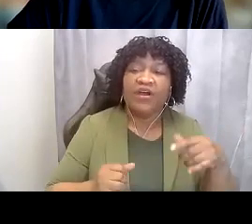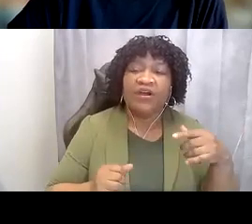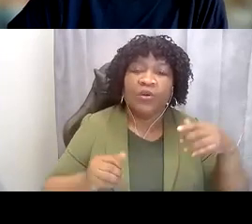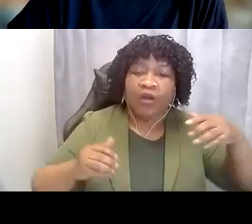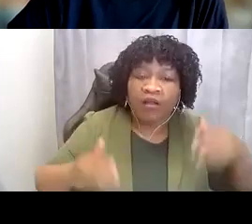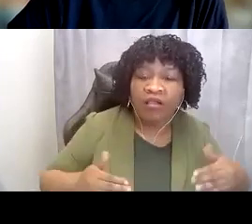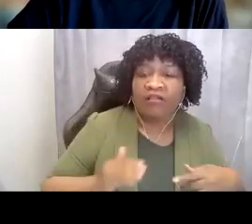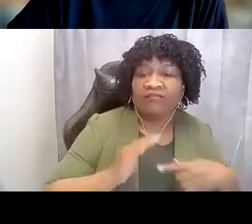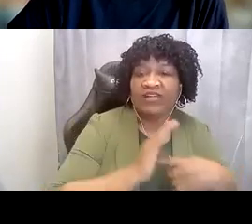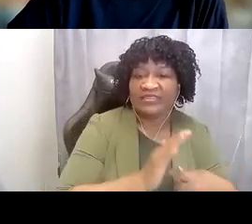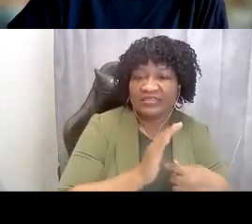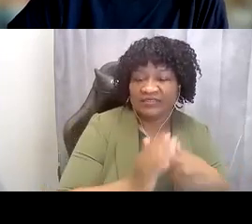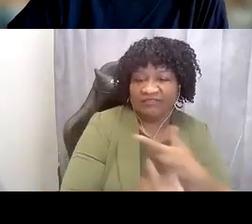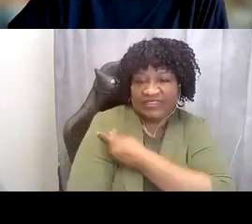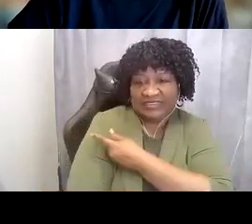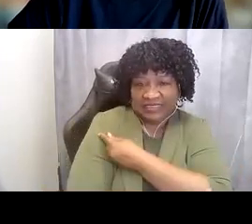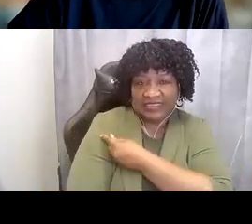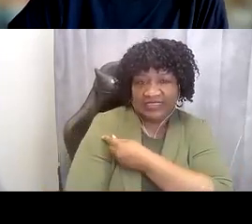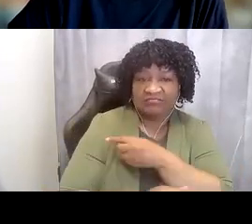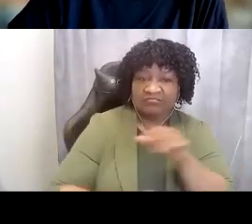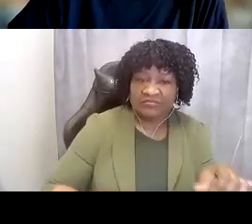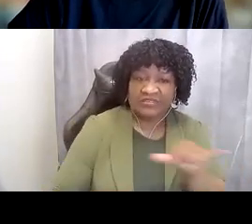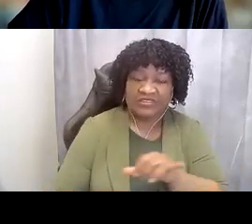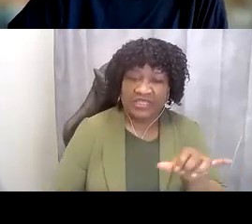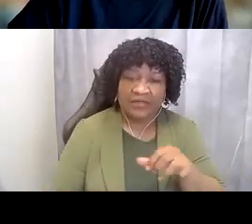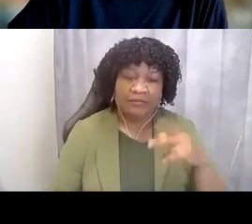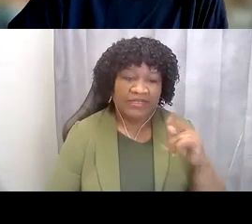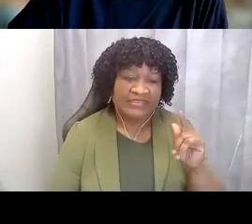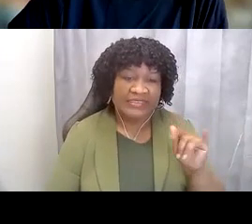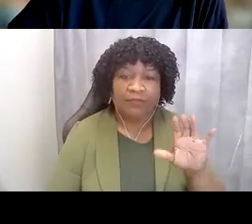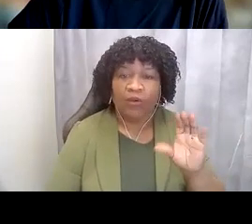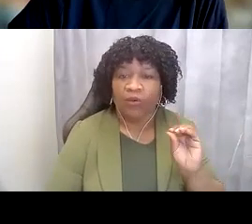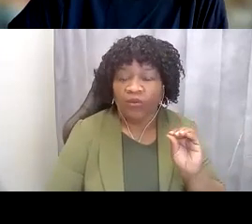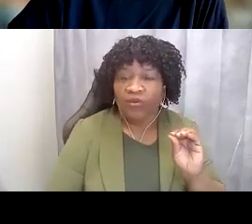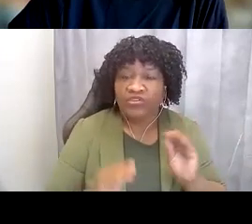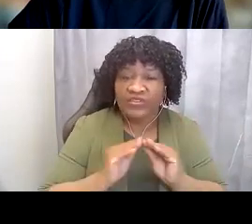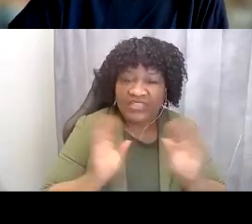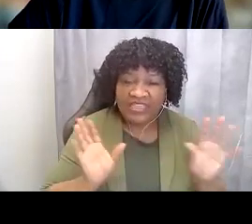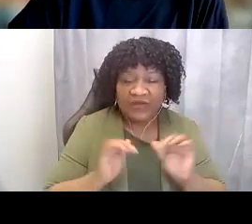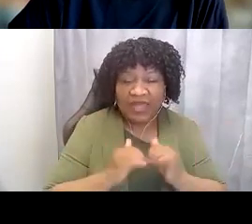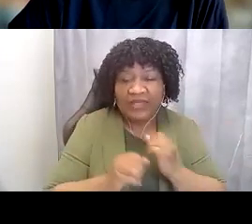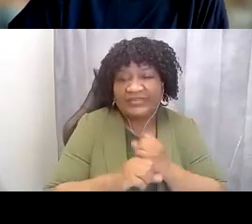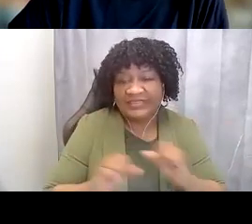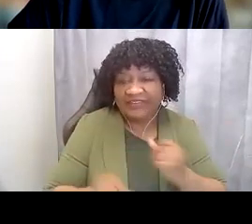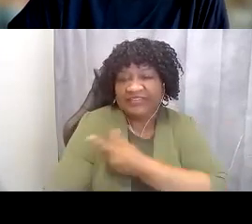vaccinated. So they were, it was great to see how safe they were.